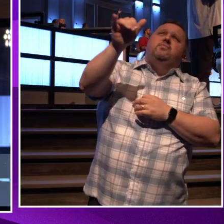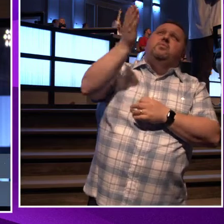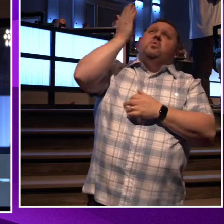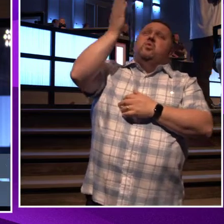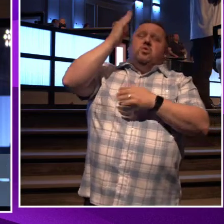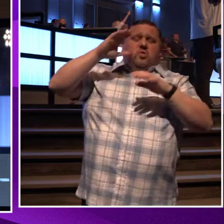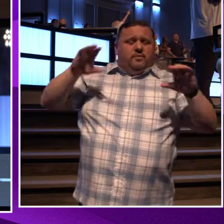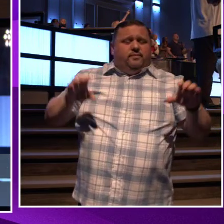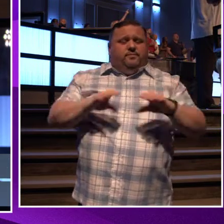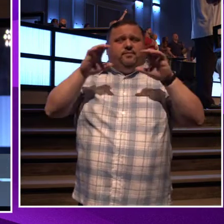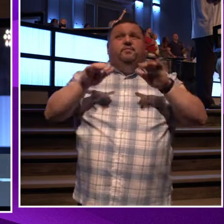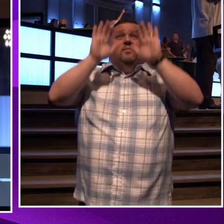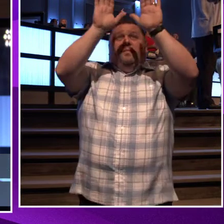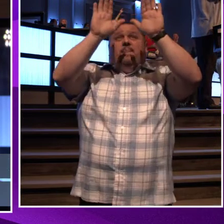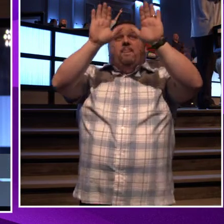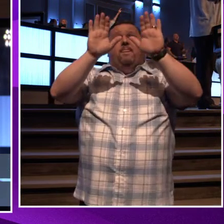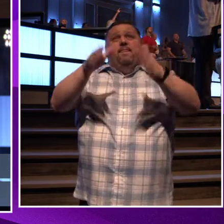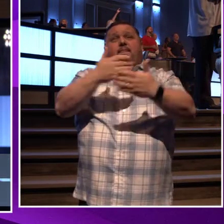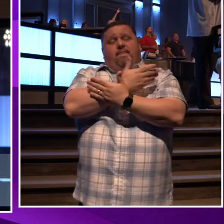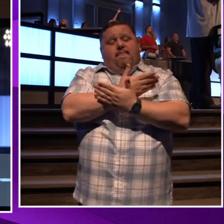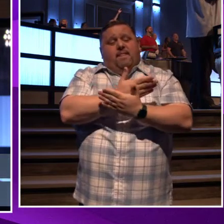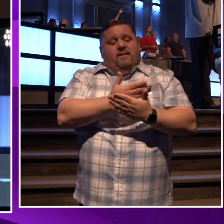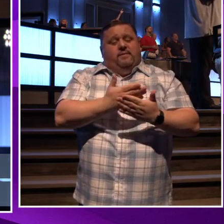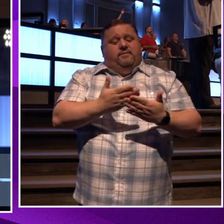forevermore. You have done great.